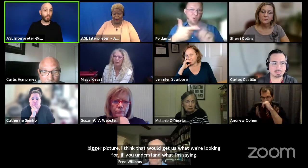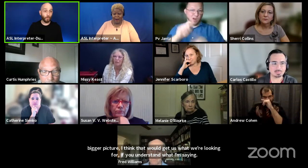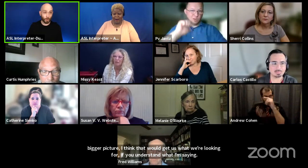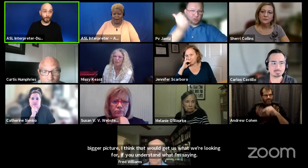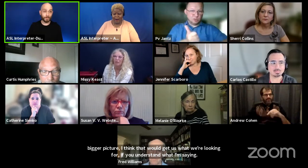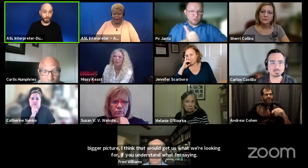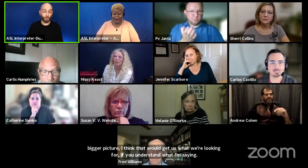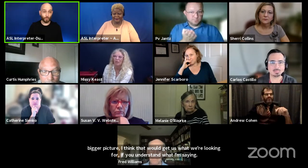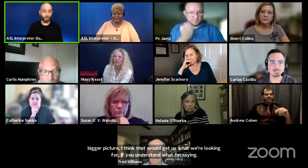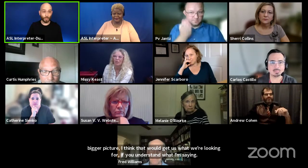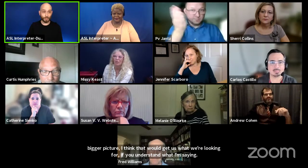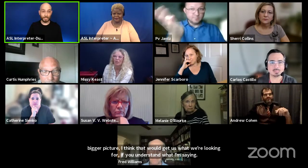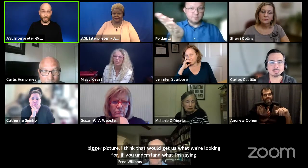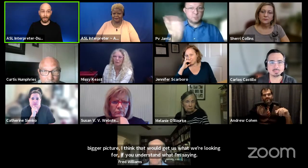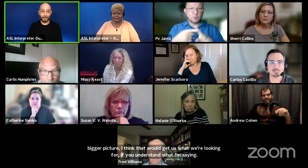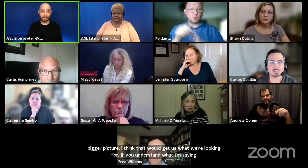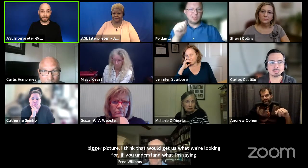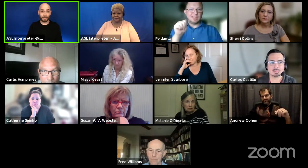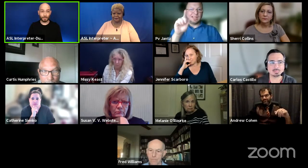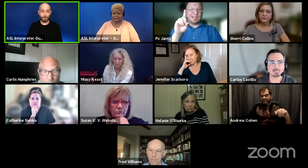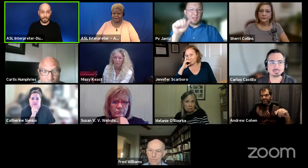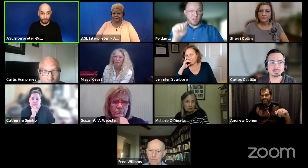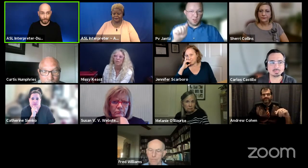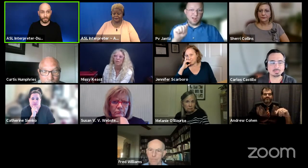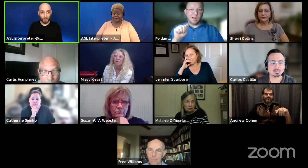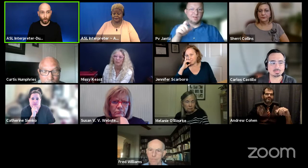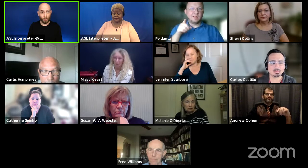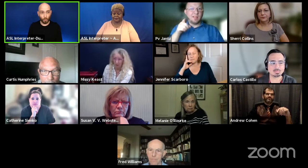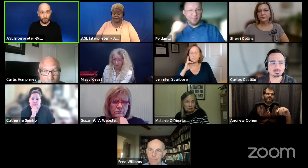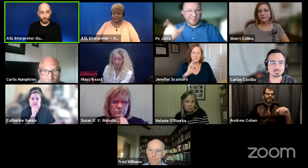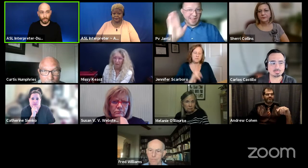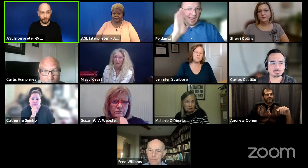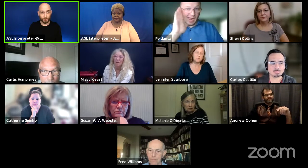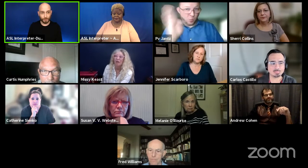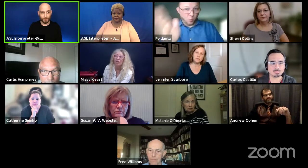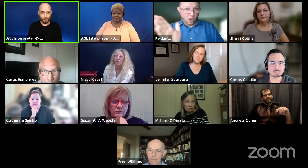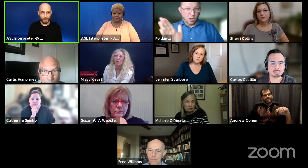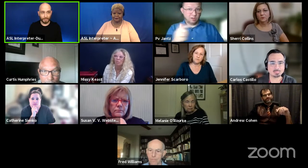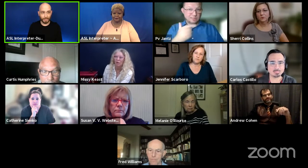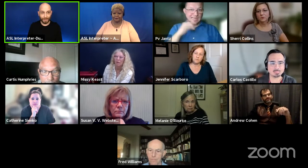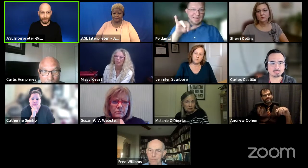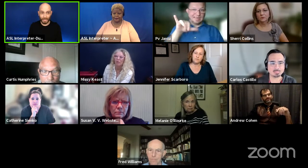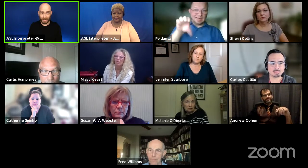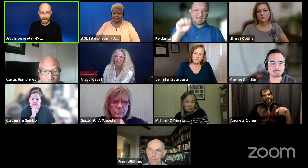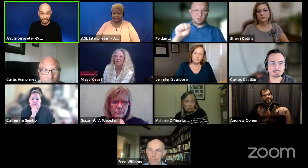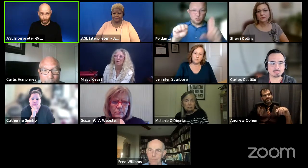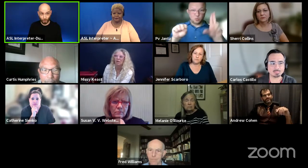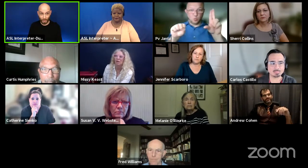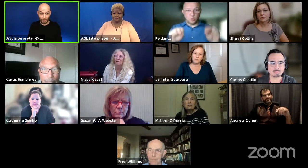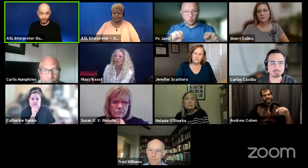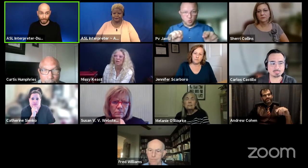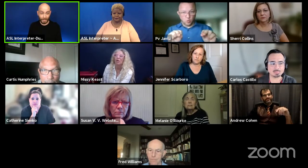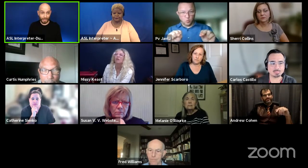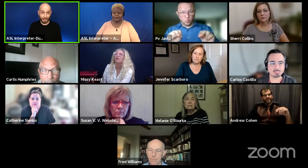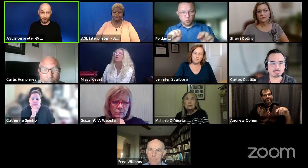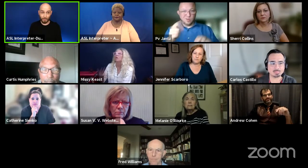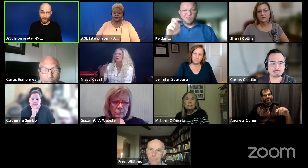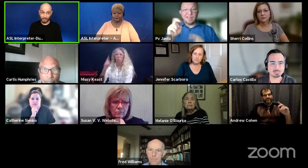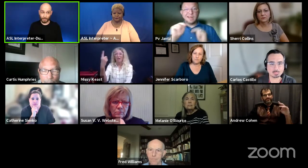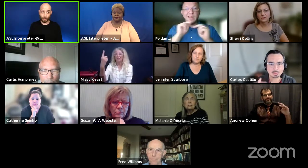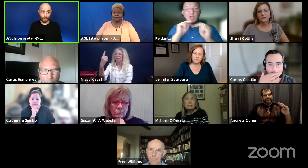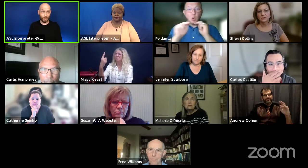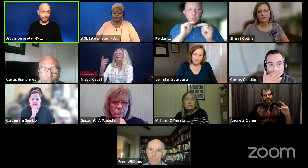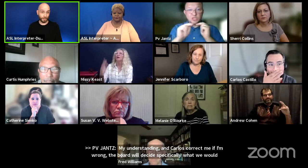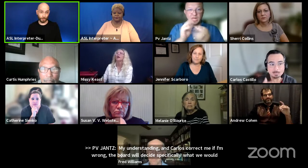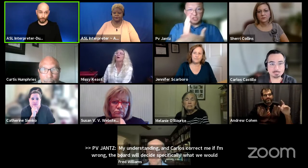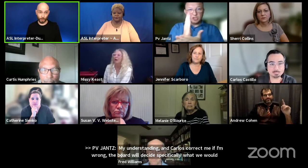the board will decide specifically what we would like to submit, and then ADOA can come back